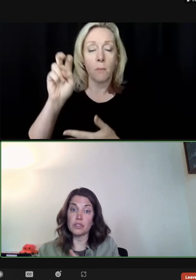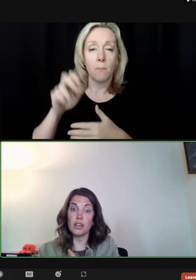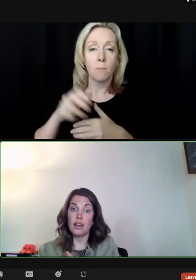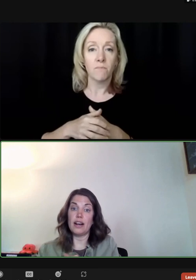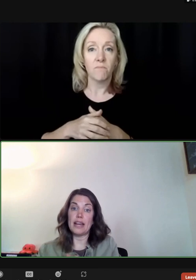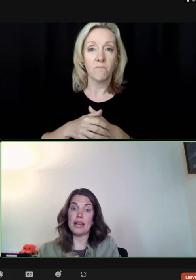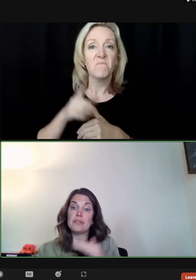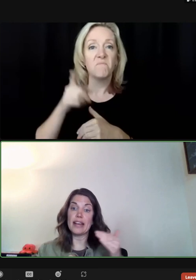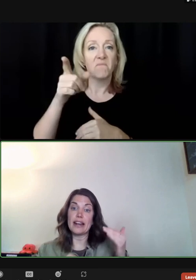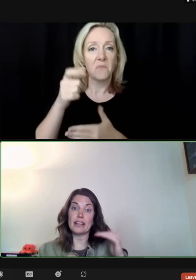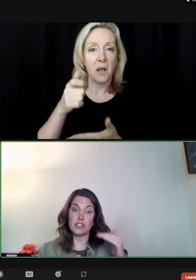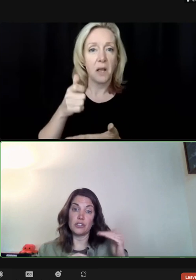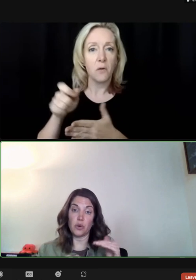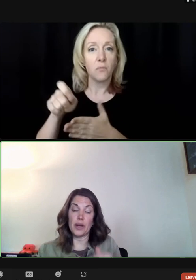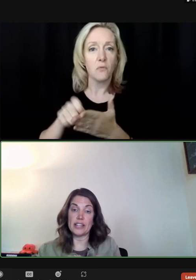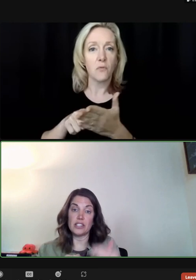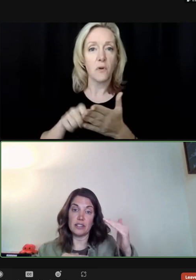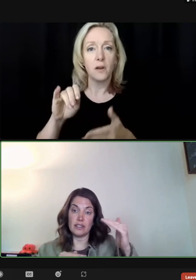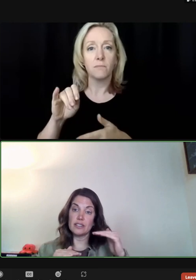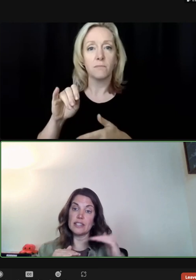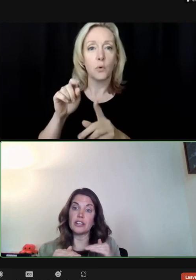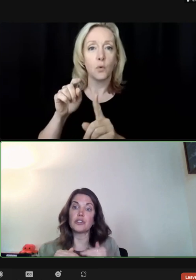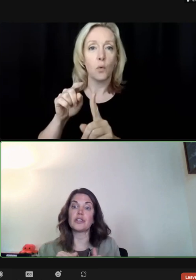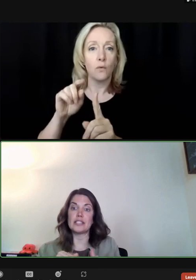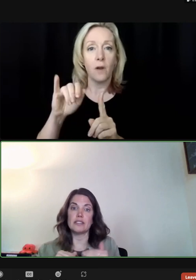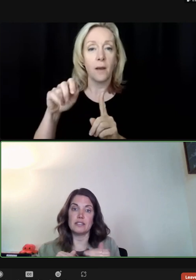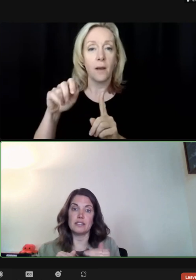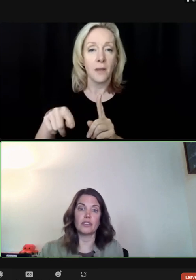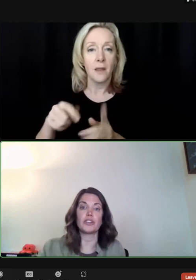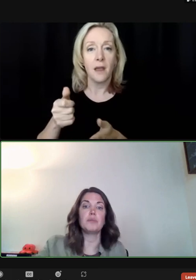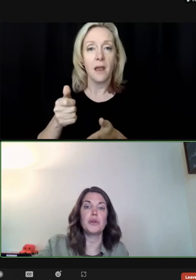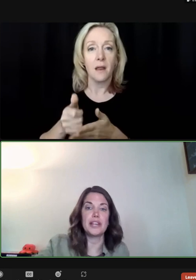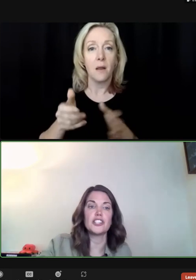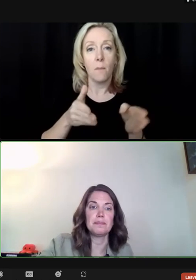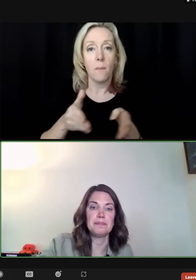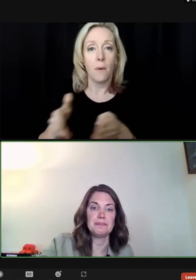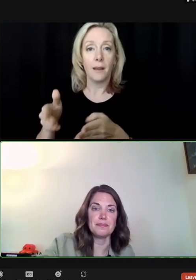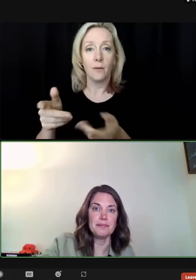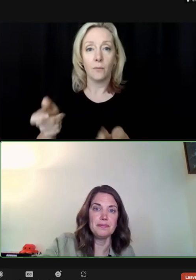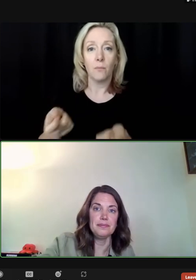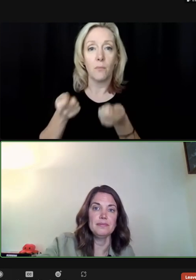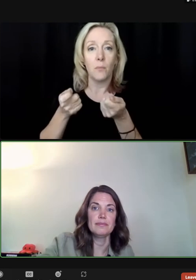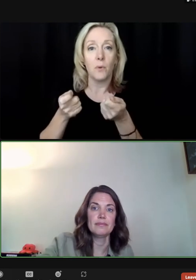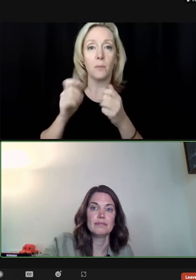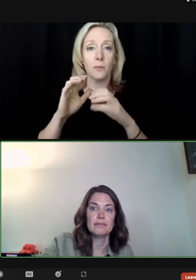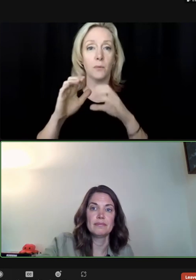some goals and planning on a way to increase their communication.